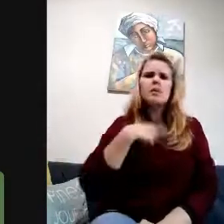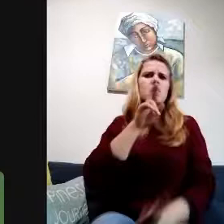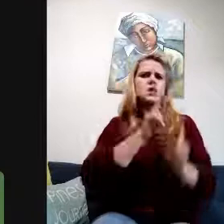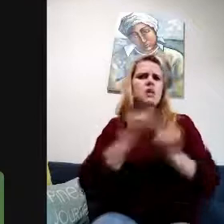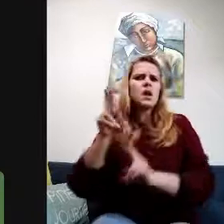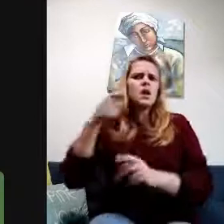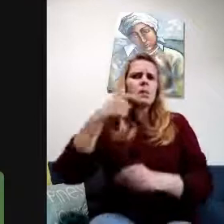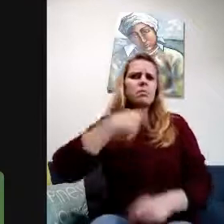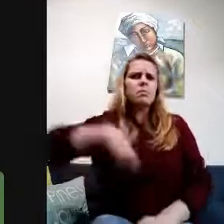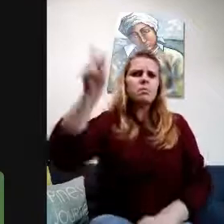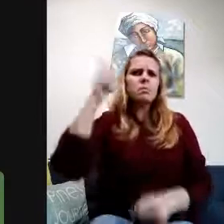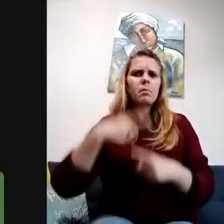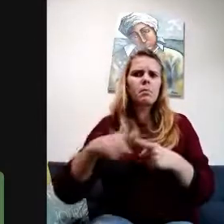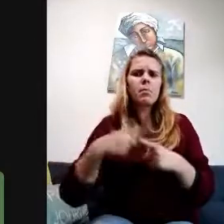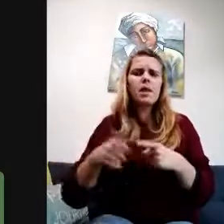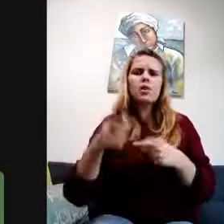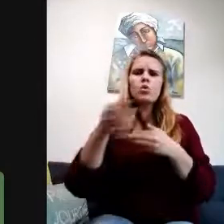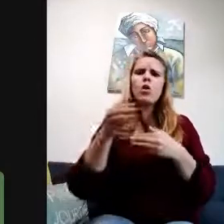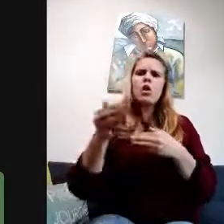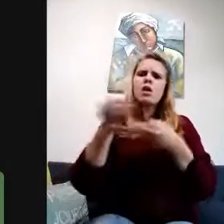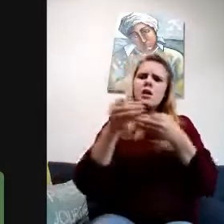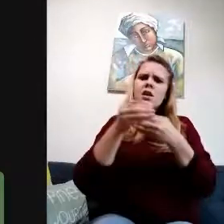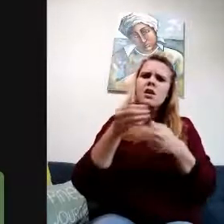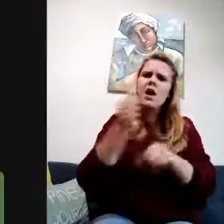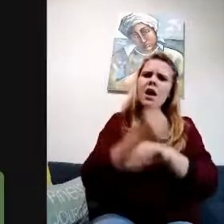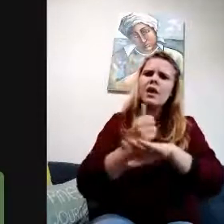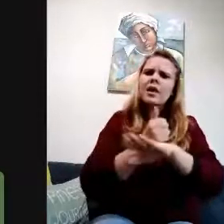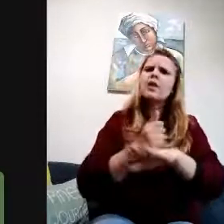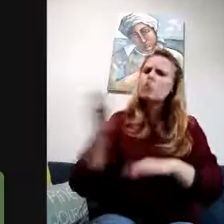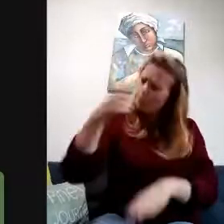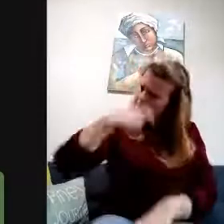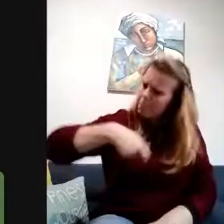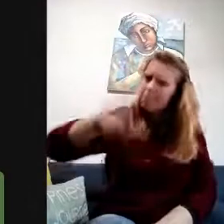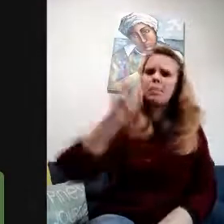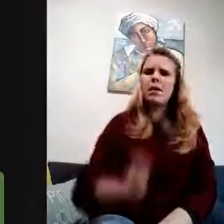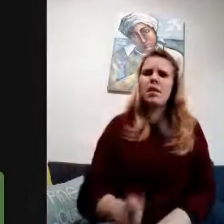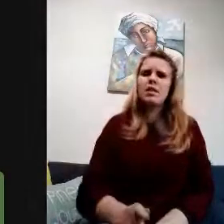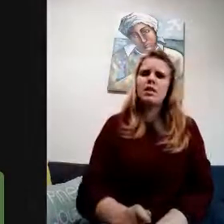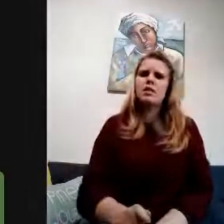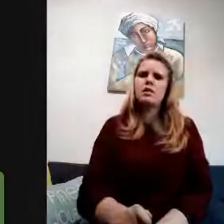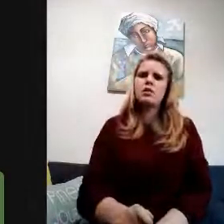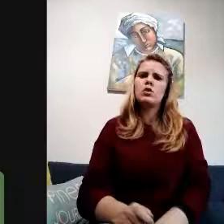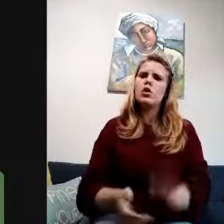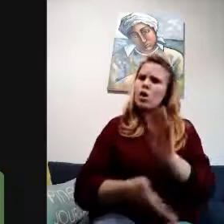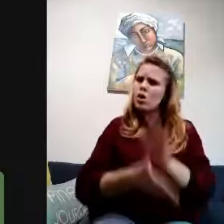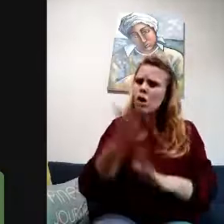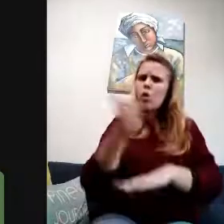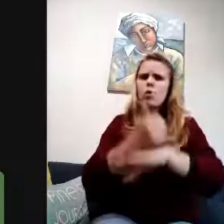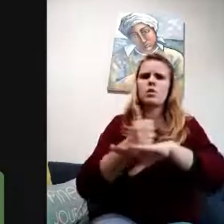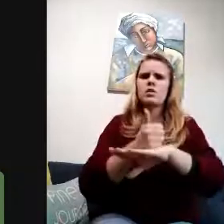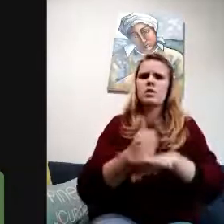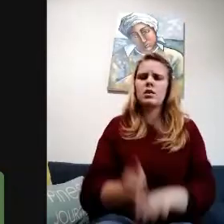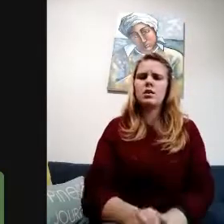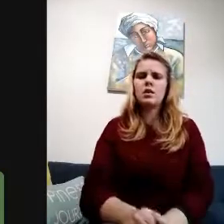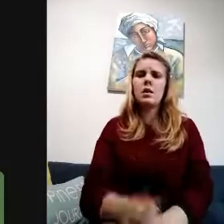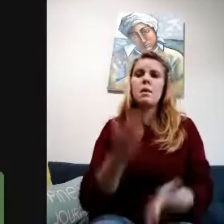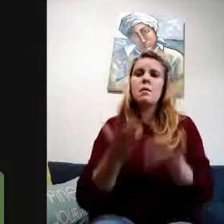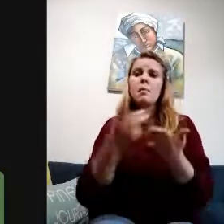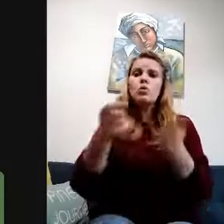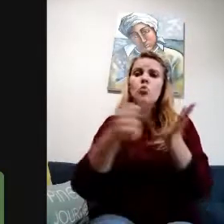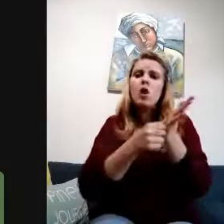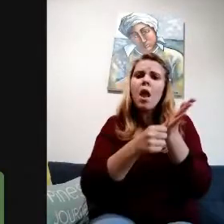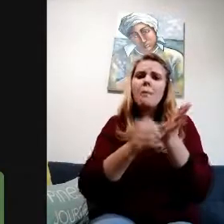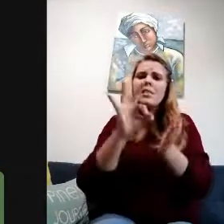you might be nearer to the green, play your shot and go to the green. If you're number 3 on the tee box to